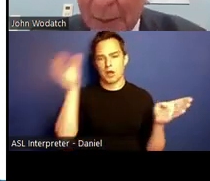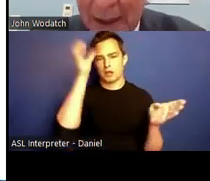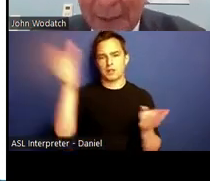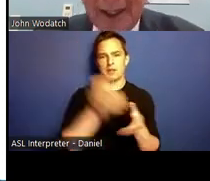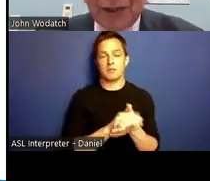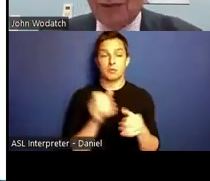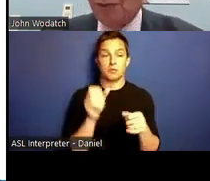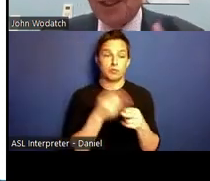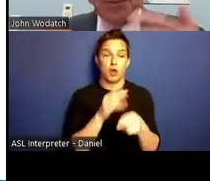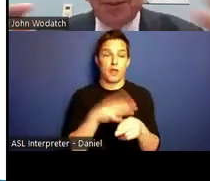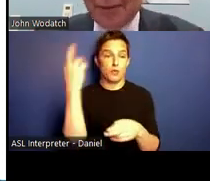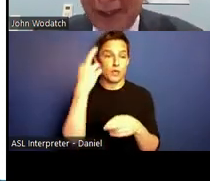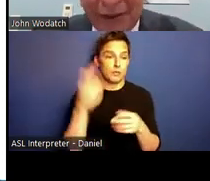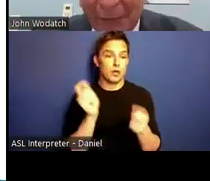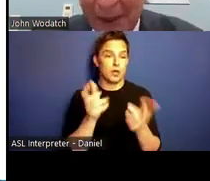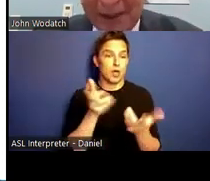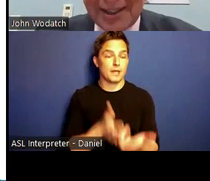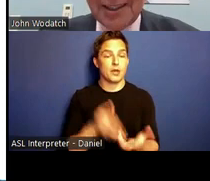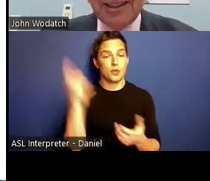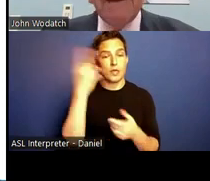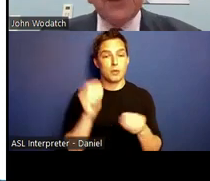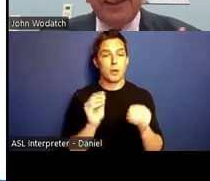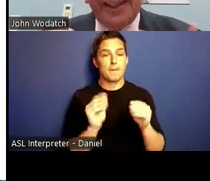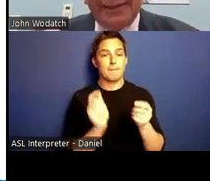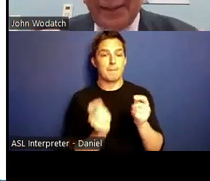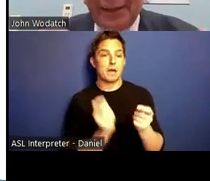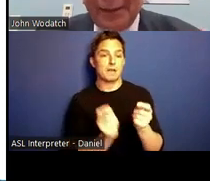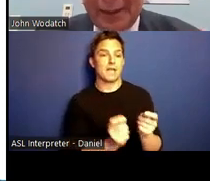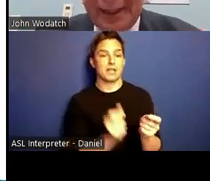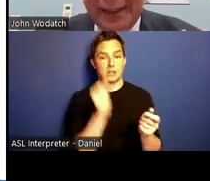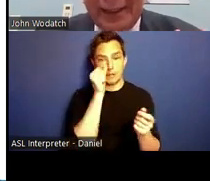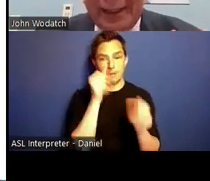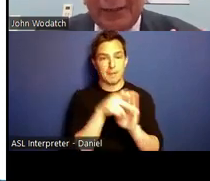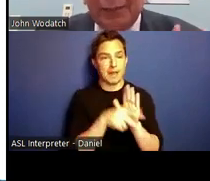call reasonable accommodation or reasonable modification of policies. It